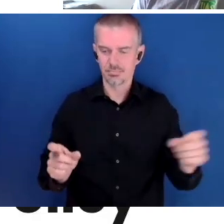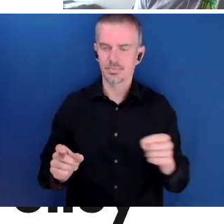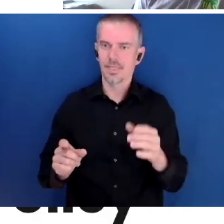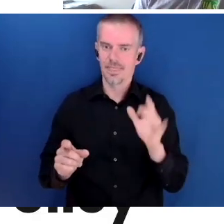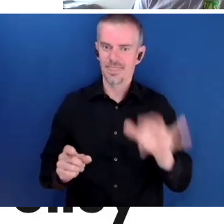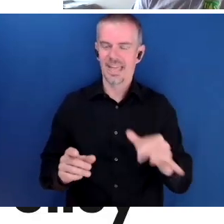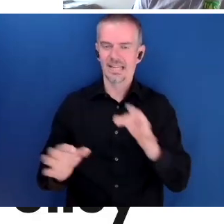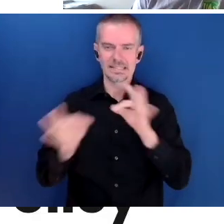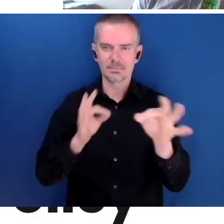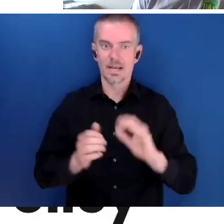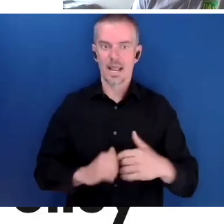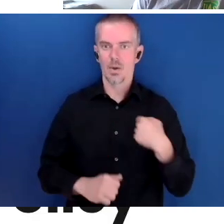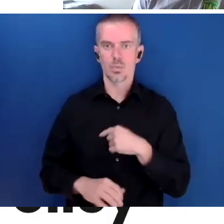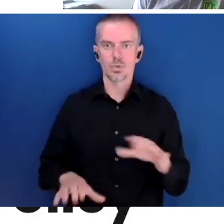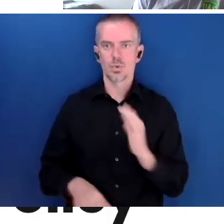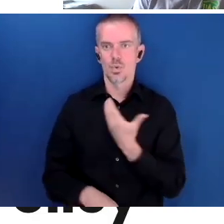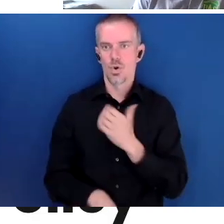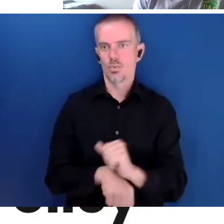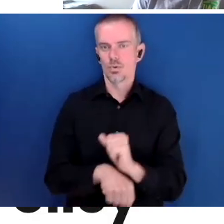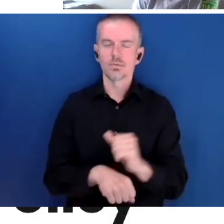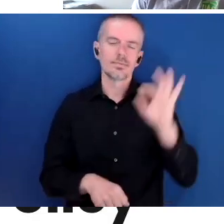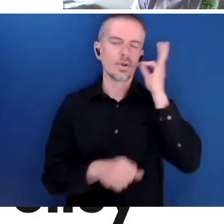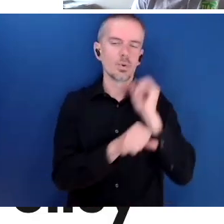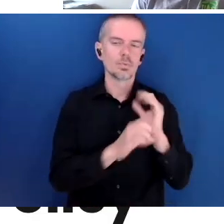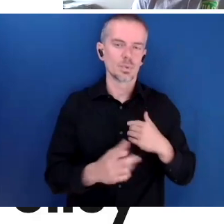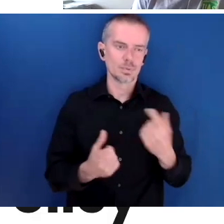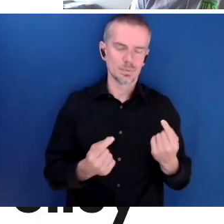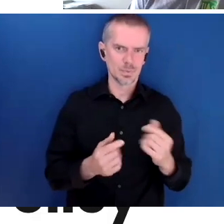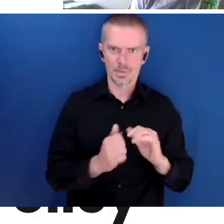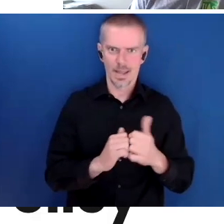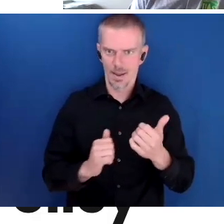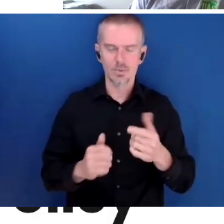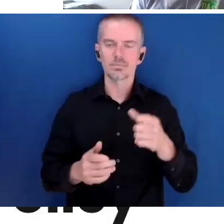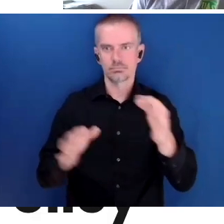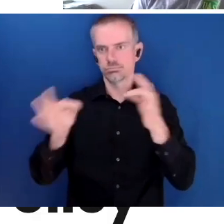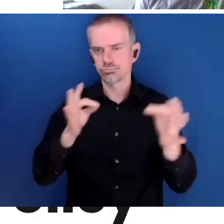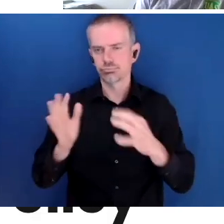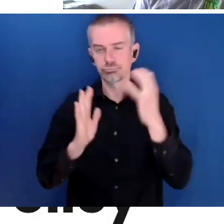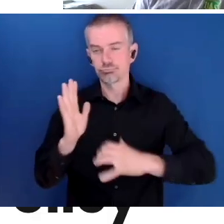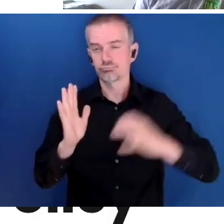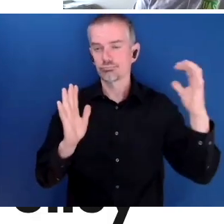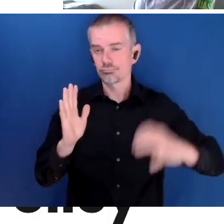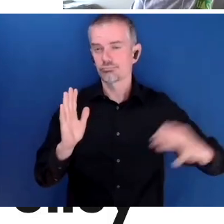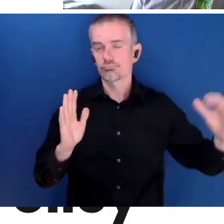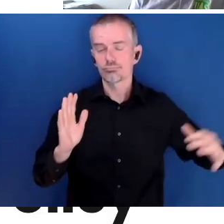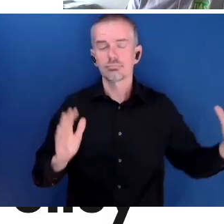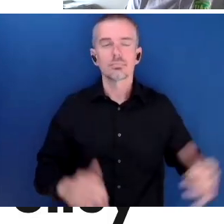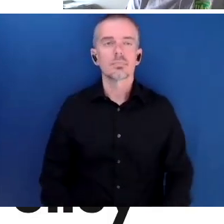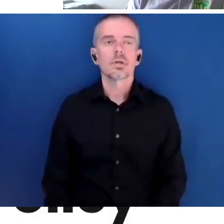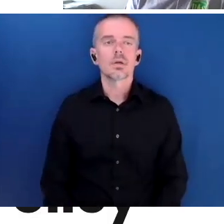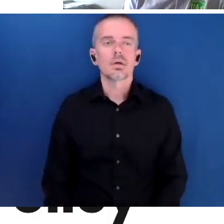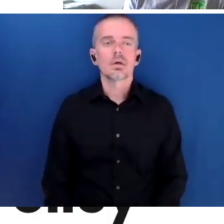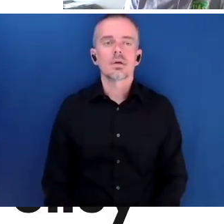work as federal employees and in the different programs we have. And so kind of, I would not kind